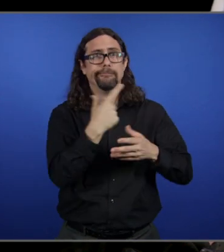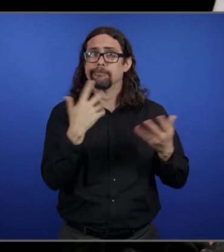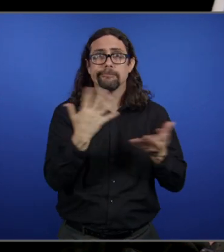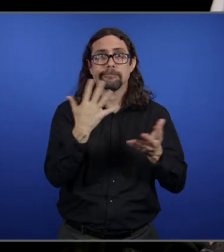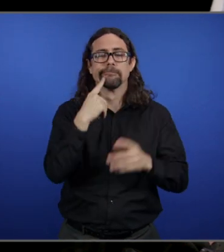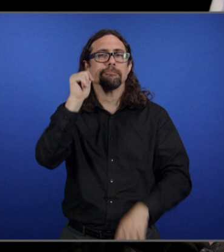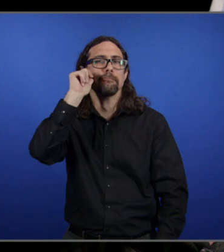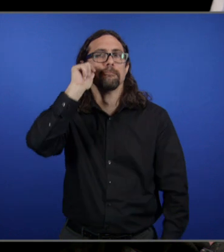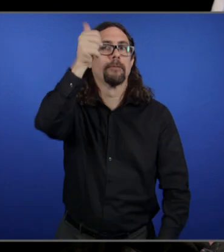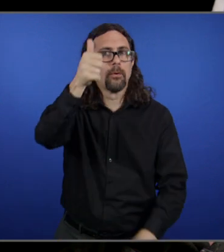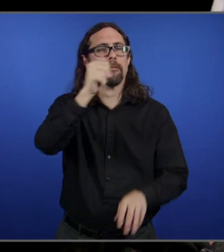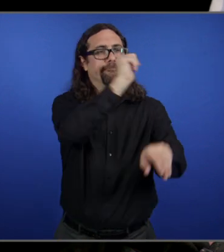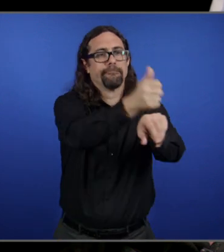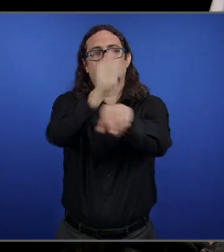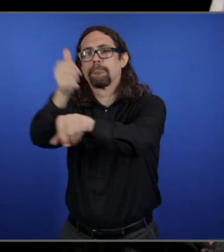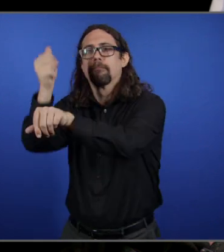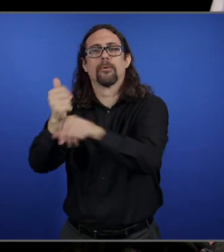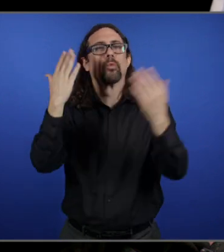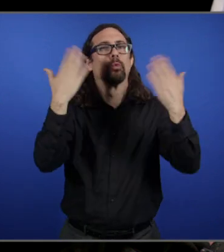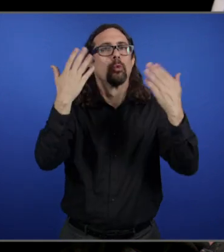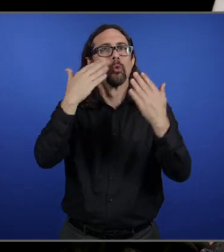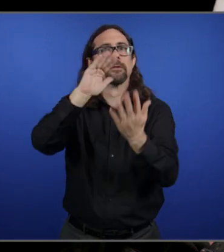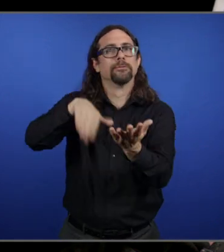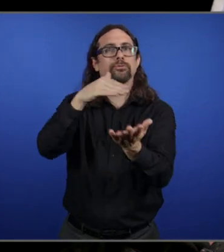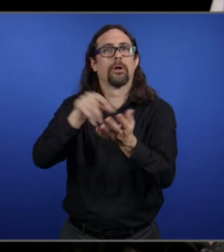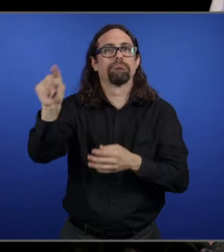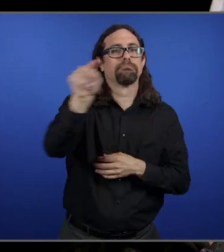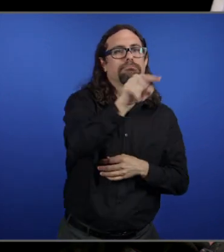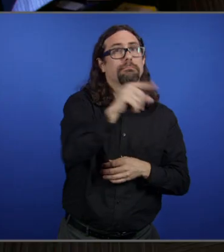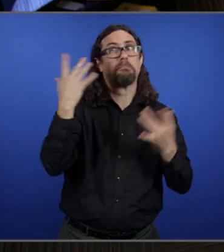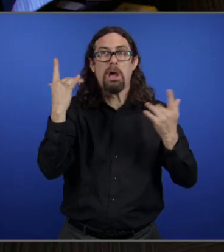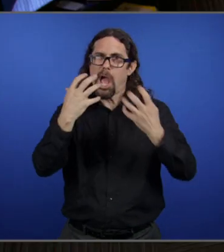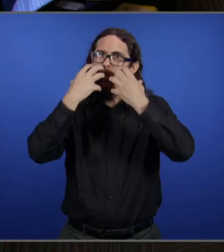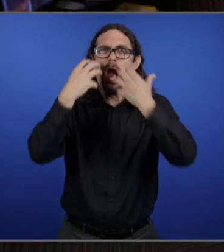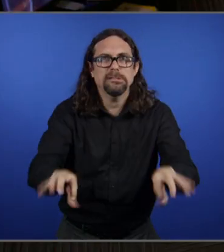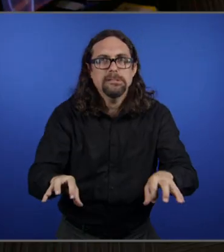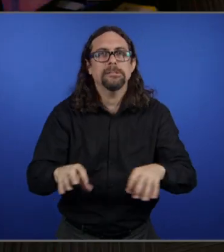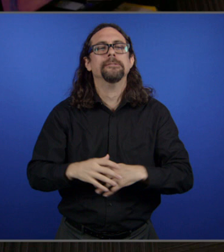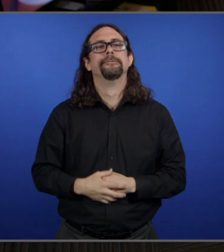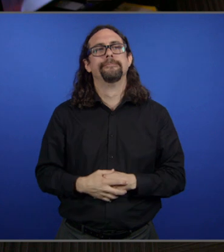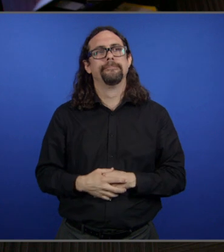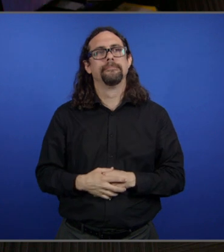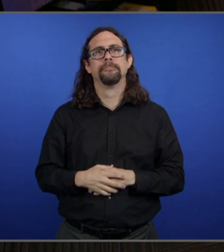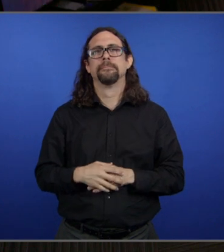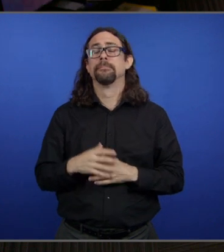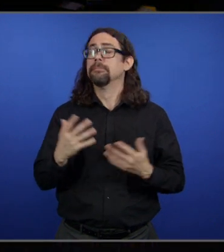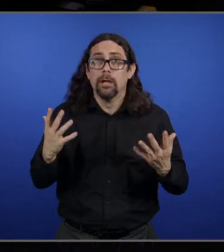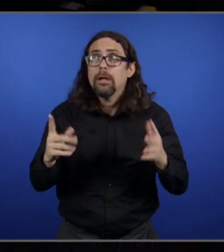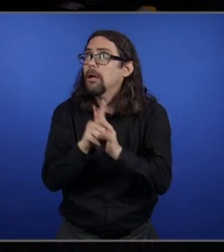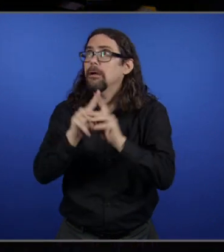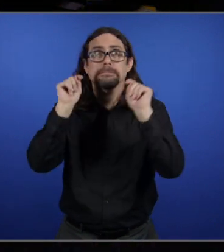the next day because of the heat. The next thing I knew, the television and the lights all went